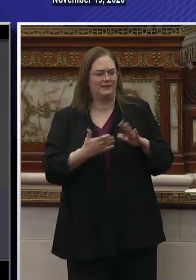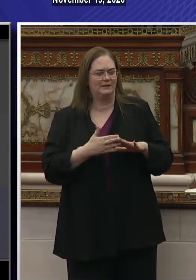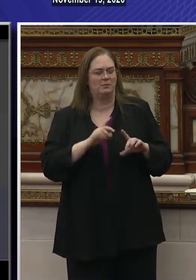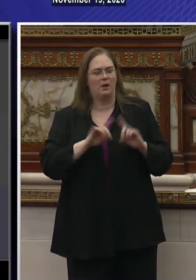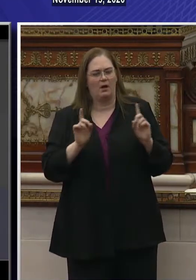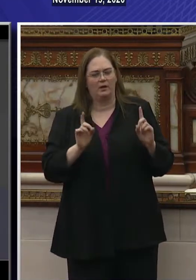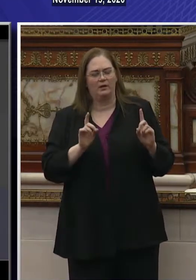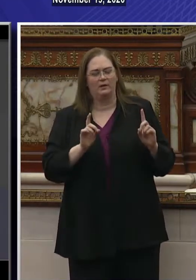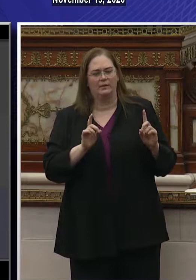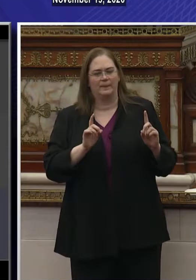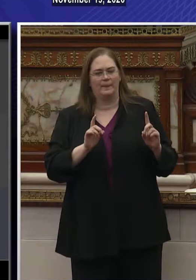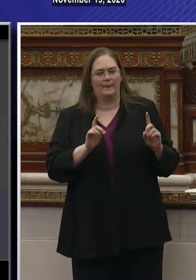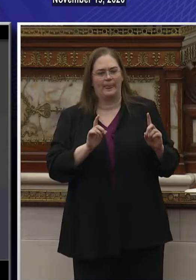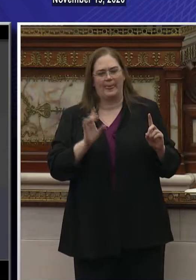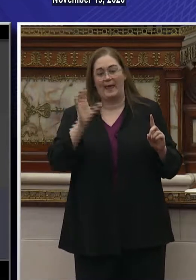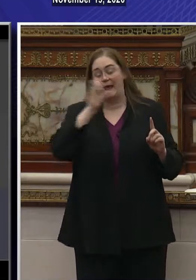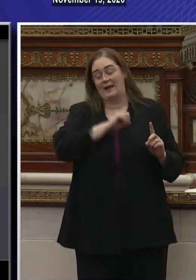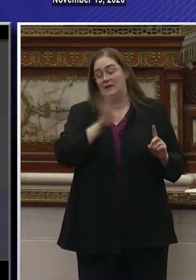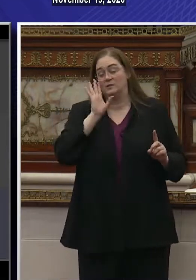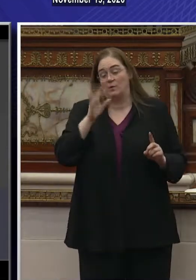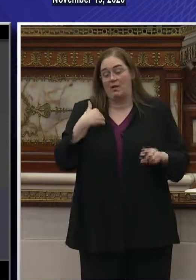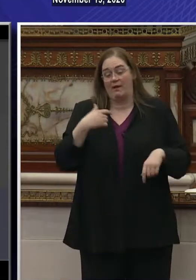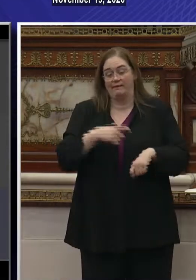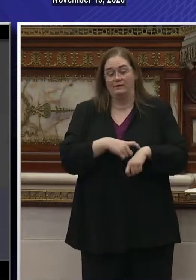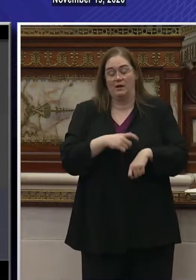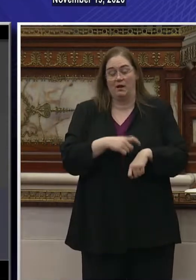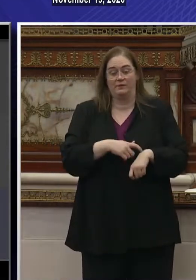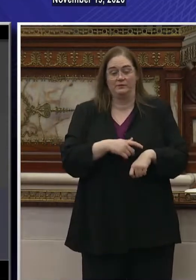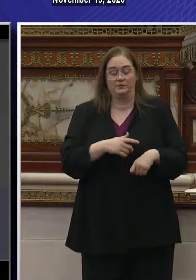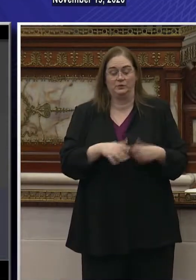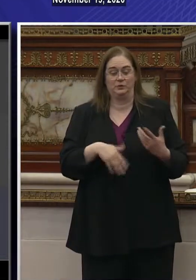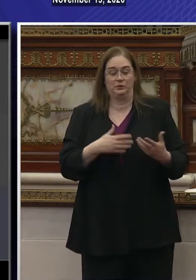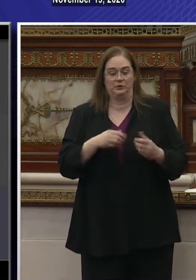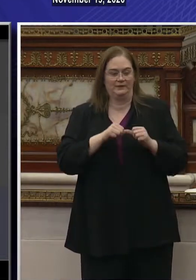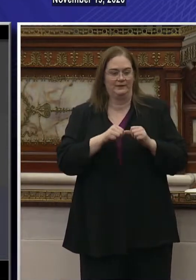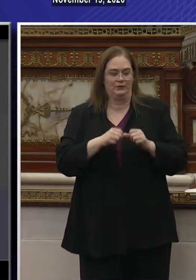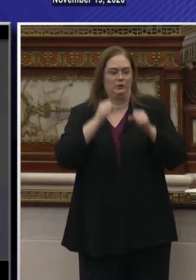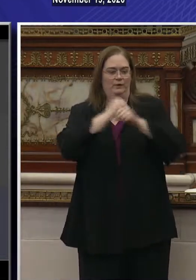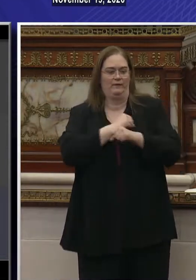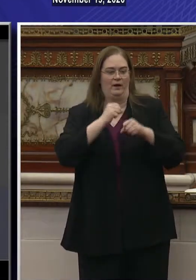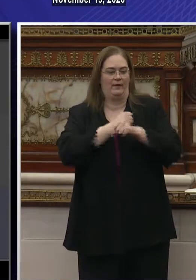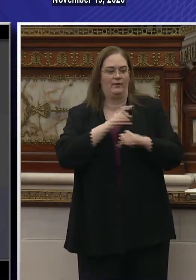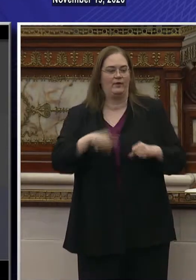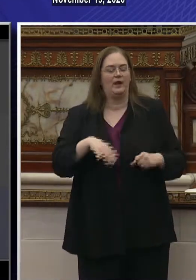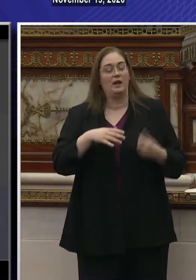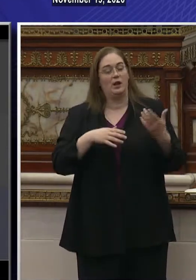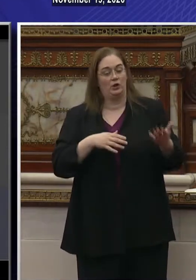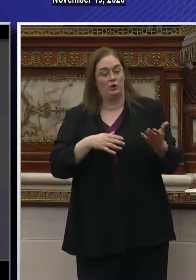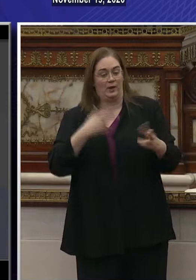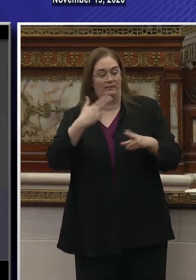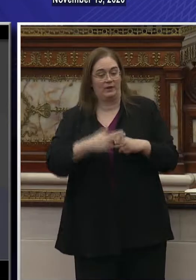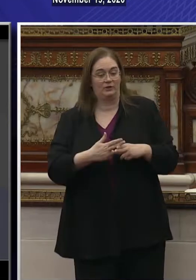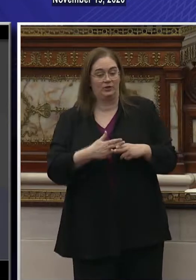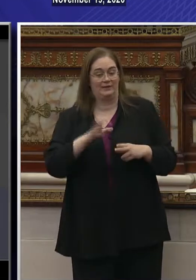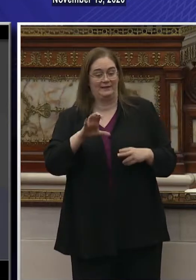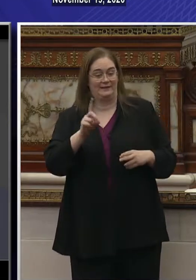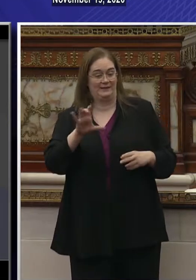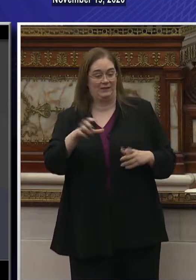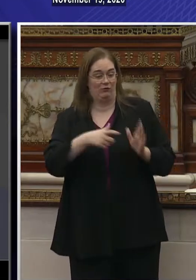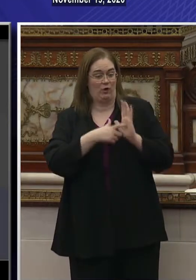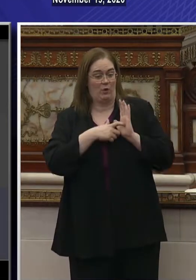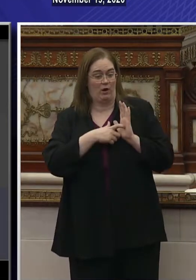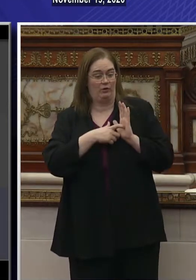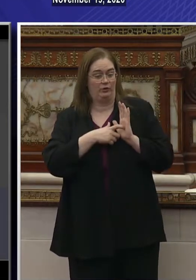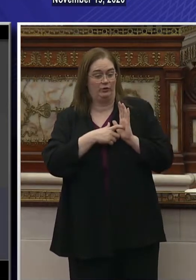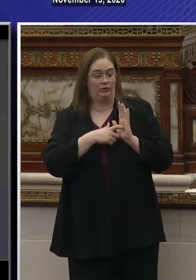But, I guess we'll have time to continue to fight for that. And you had mentioned that the CDC required